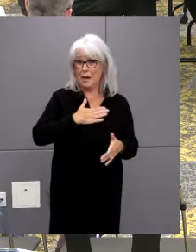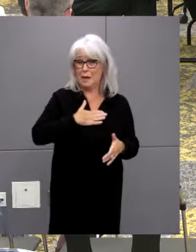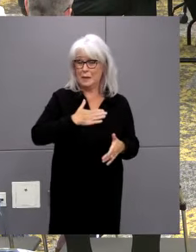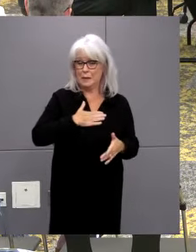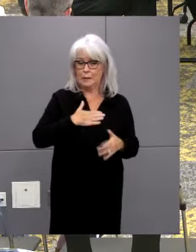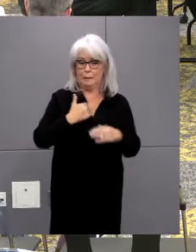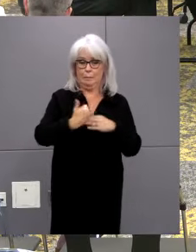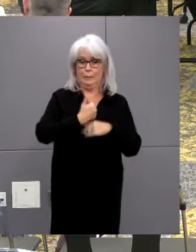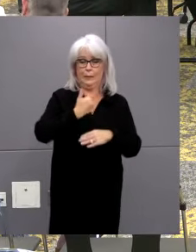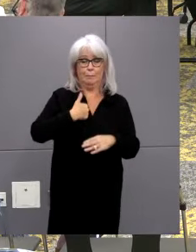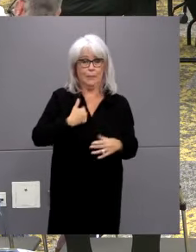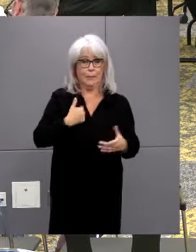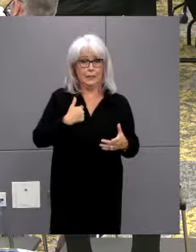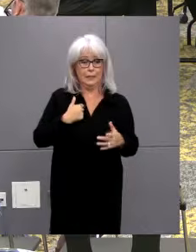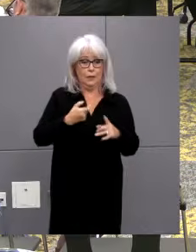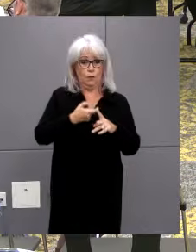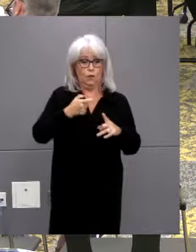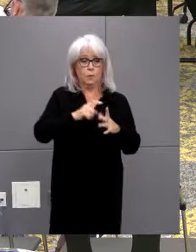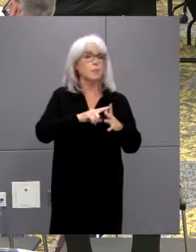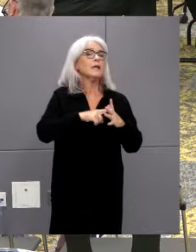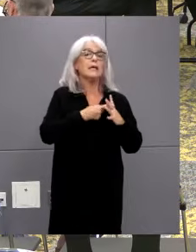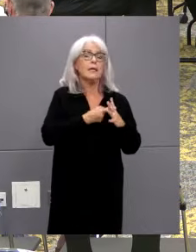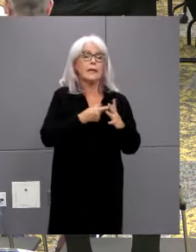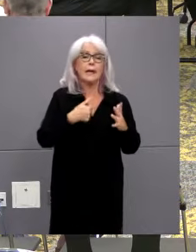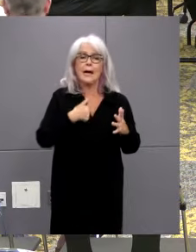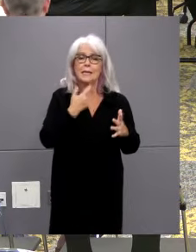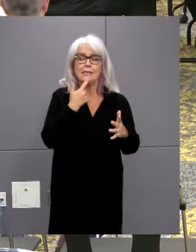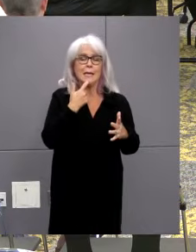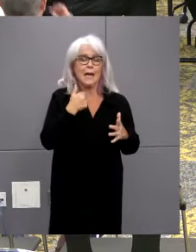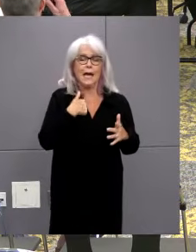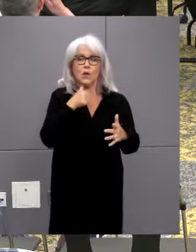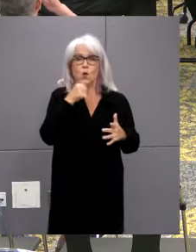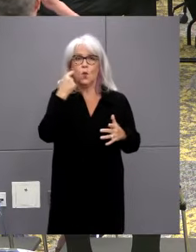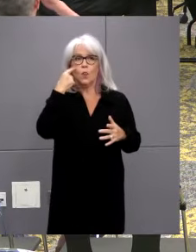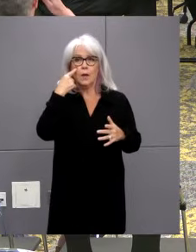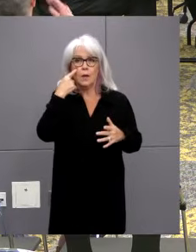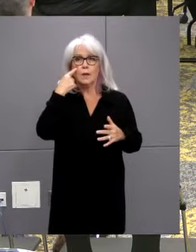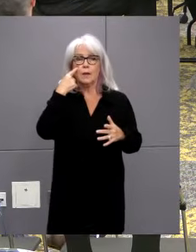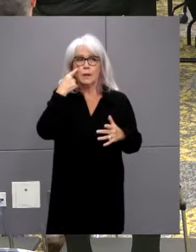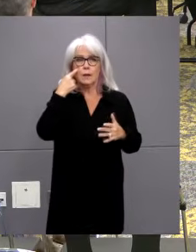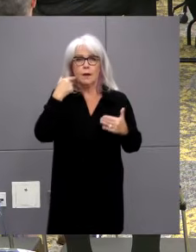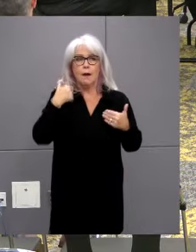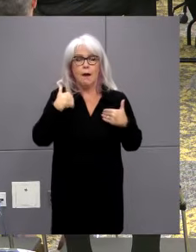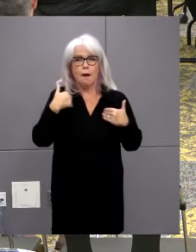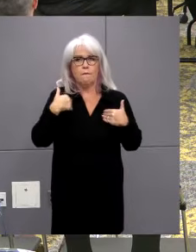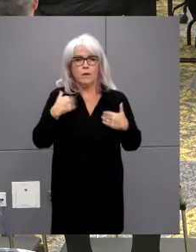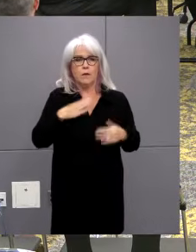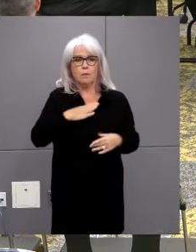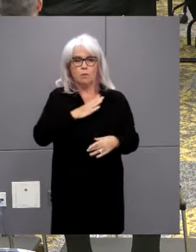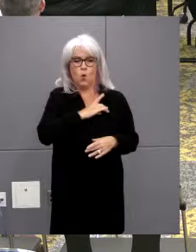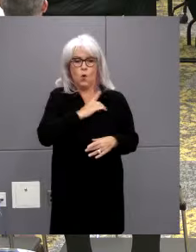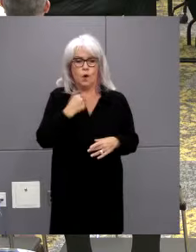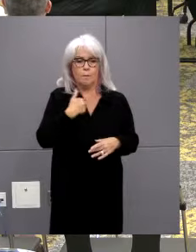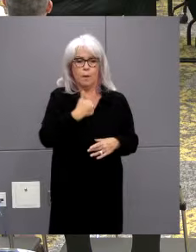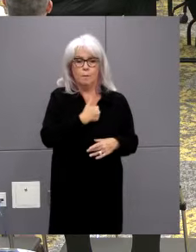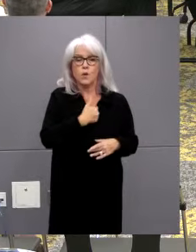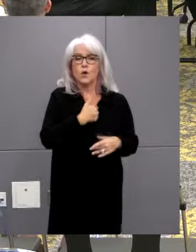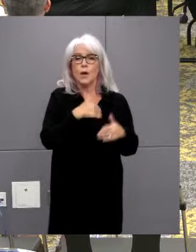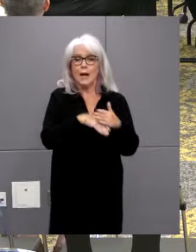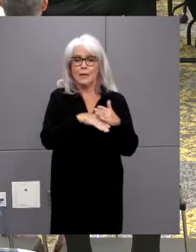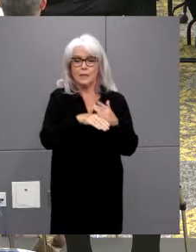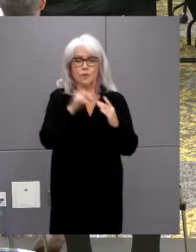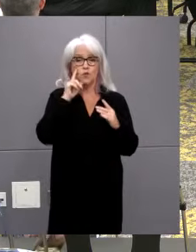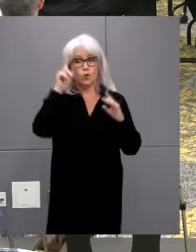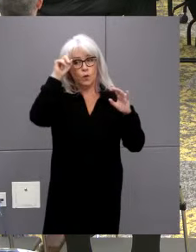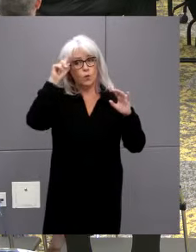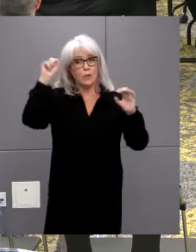the beginning, I've said that I don't think having board member access to the presidential